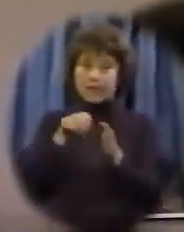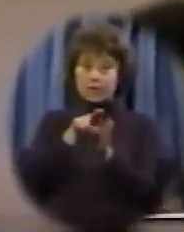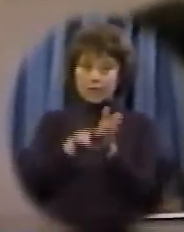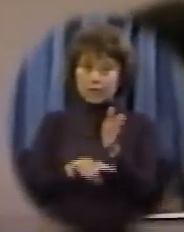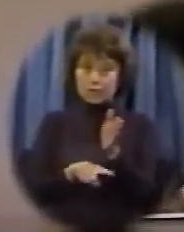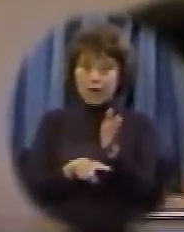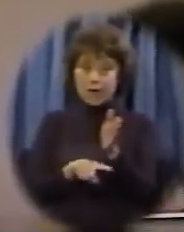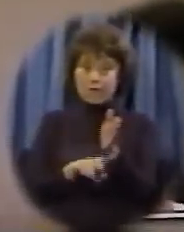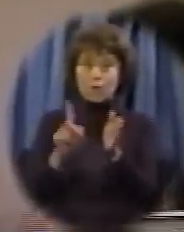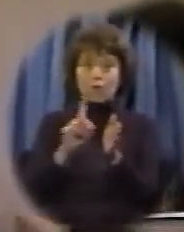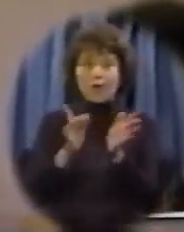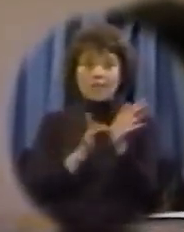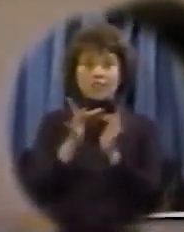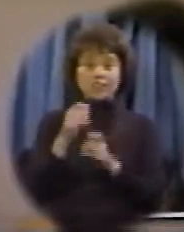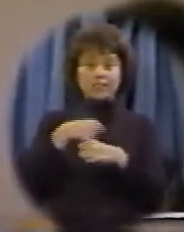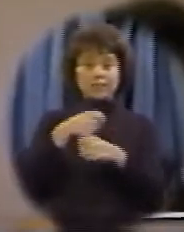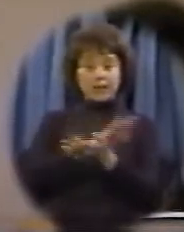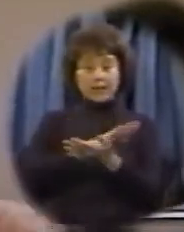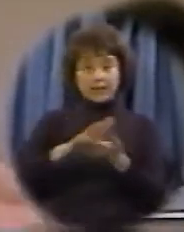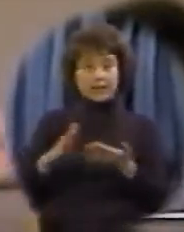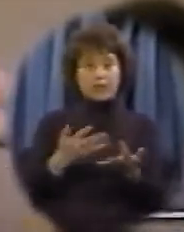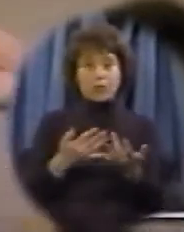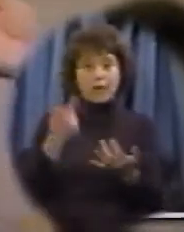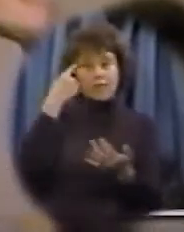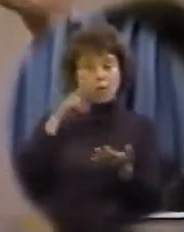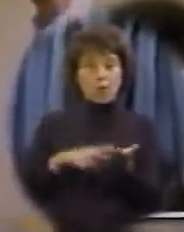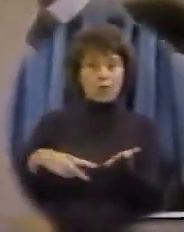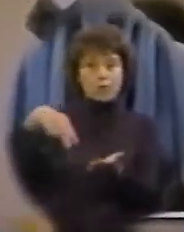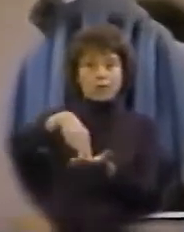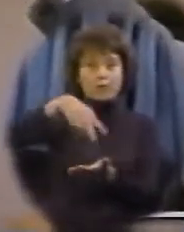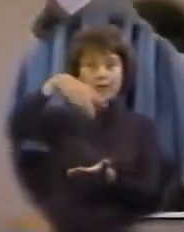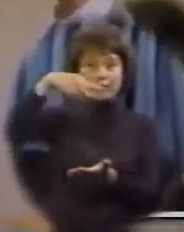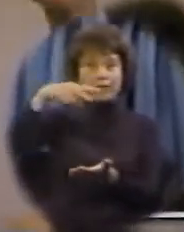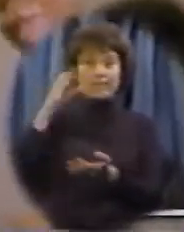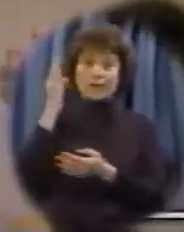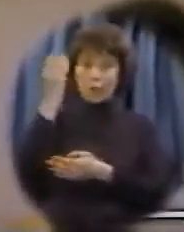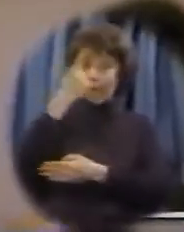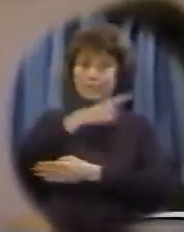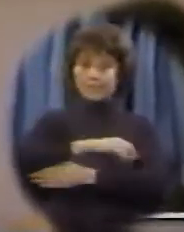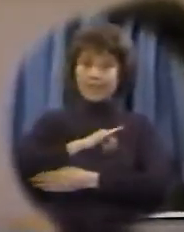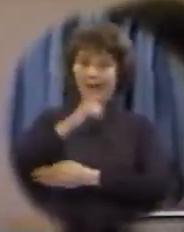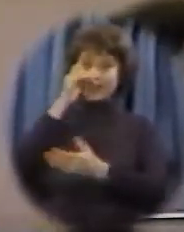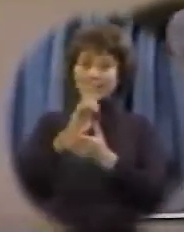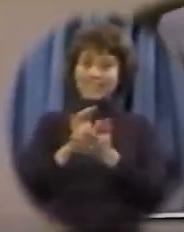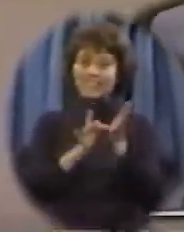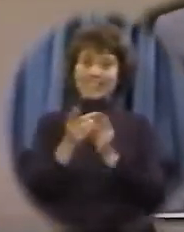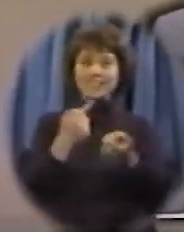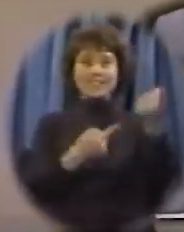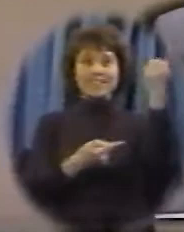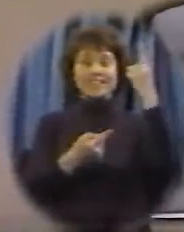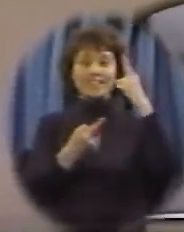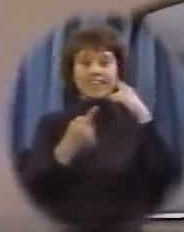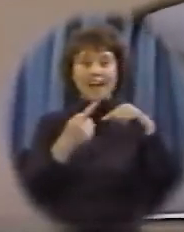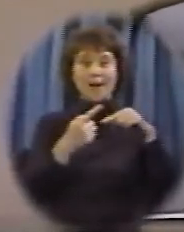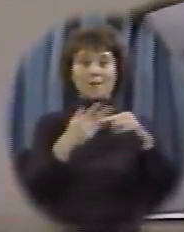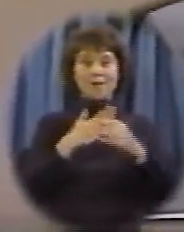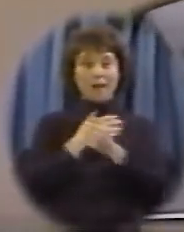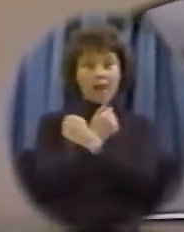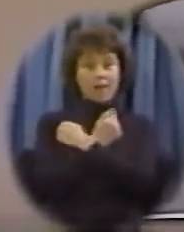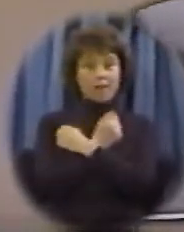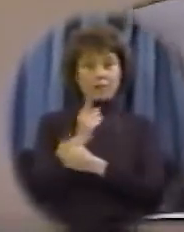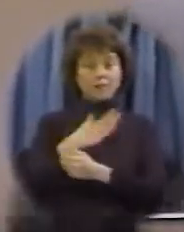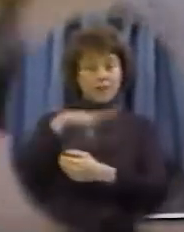resurrection. One day I believe in God and that they'll come forth from the grave. Amen. And I'll see them again. Amen.